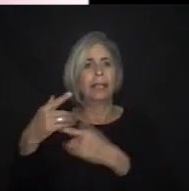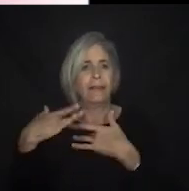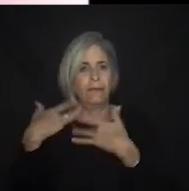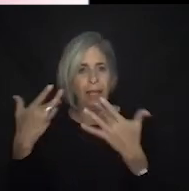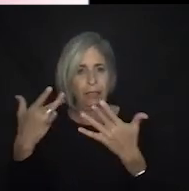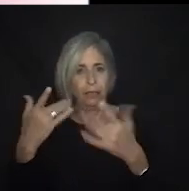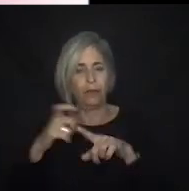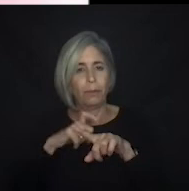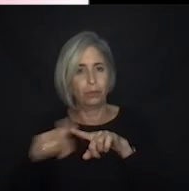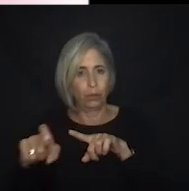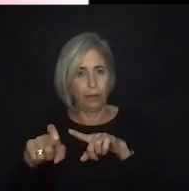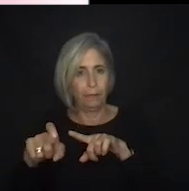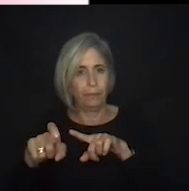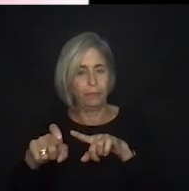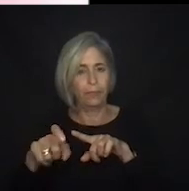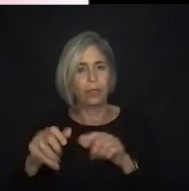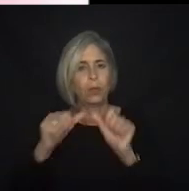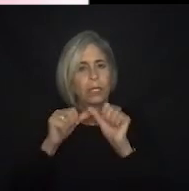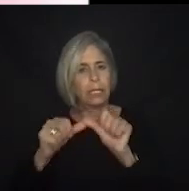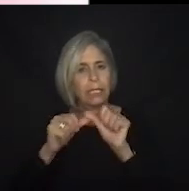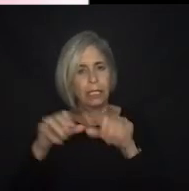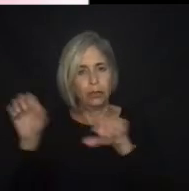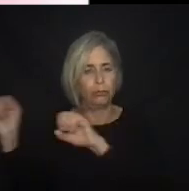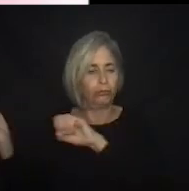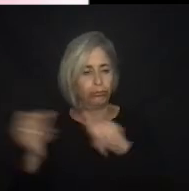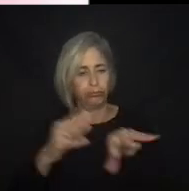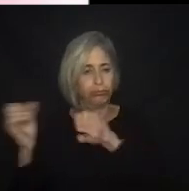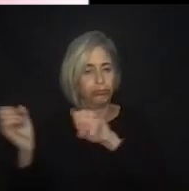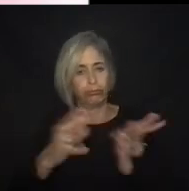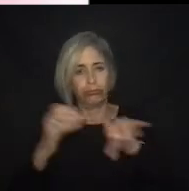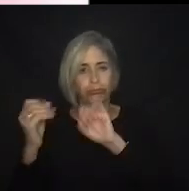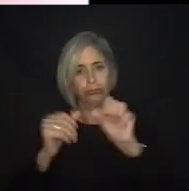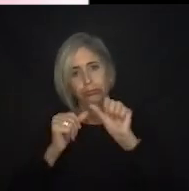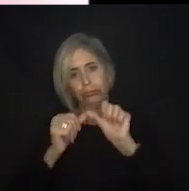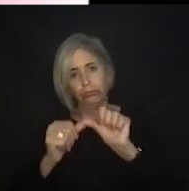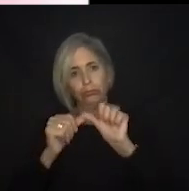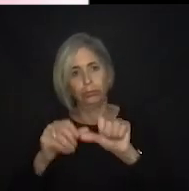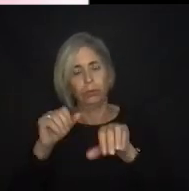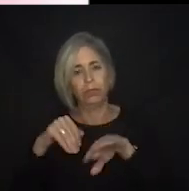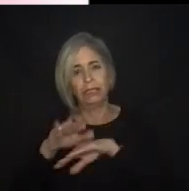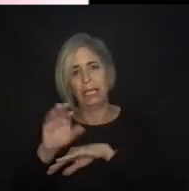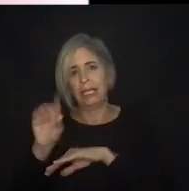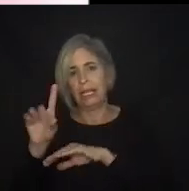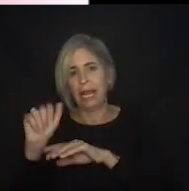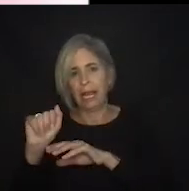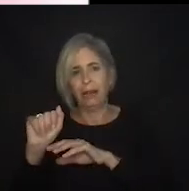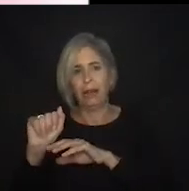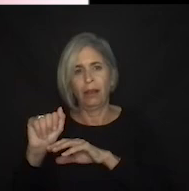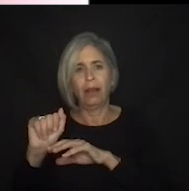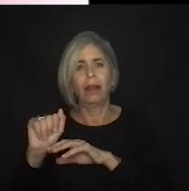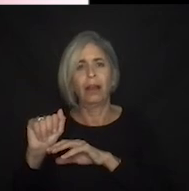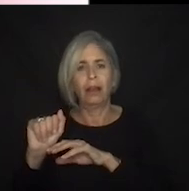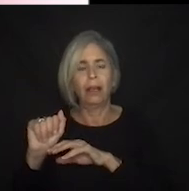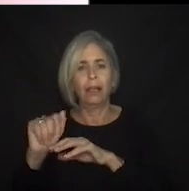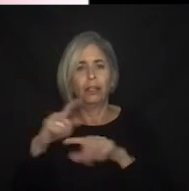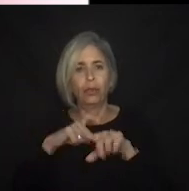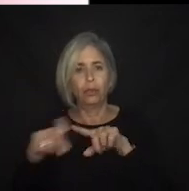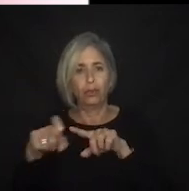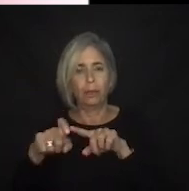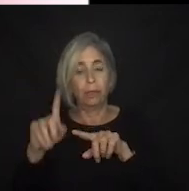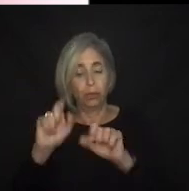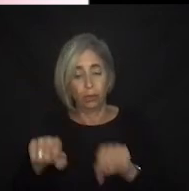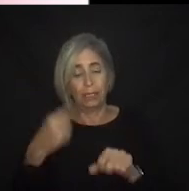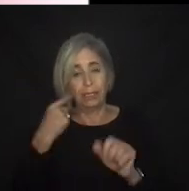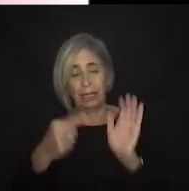stream. FFmpeg will continuously send data chunks to the Mux RTMP URL as the stream continues. You can see